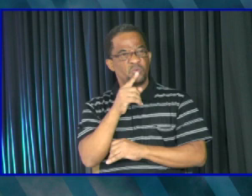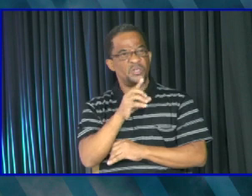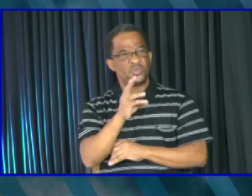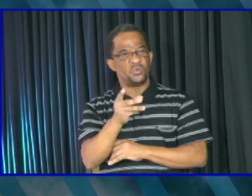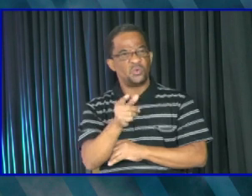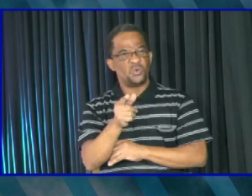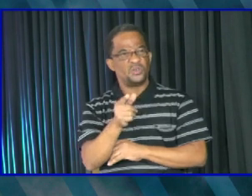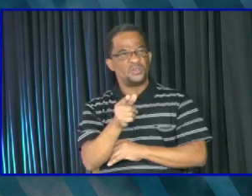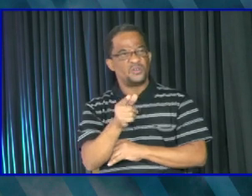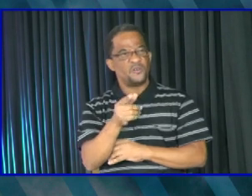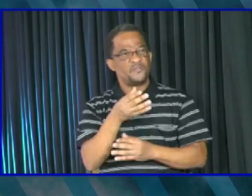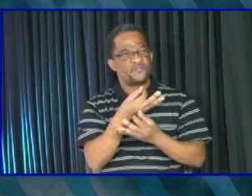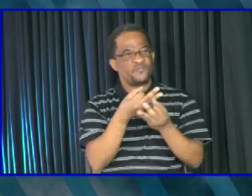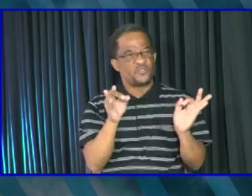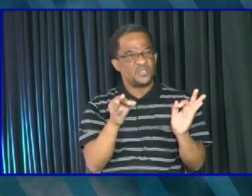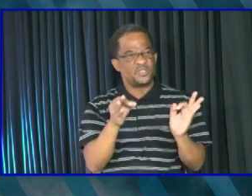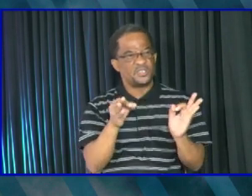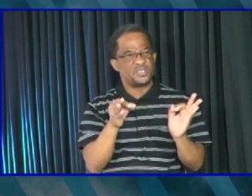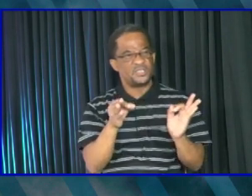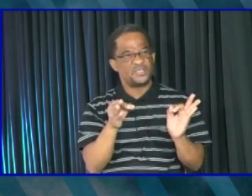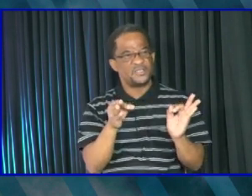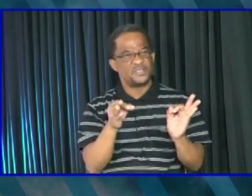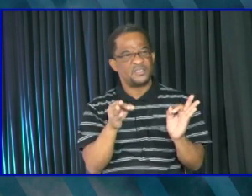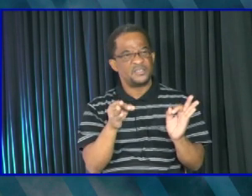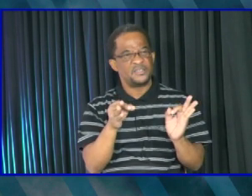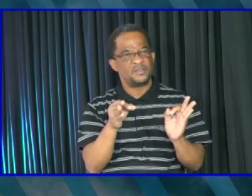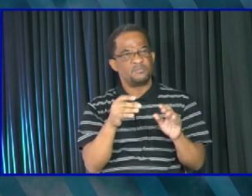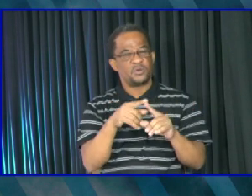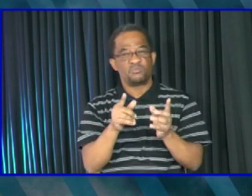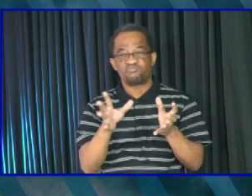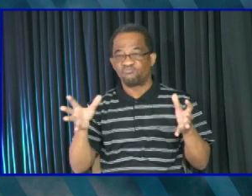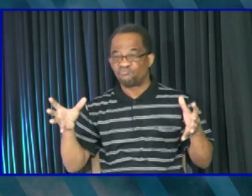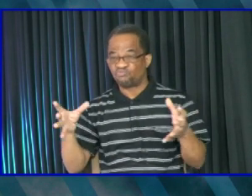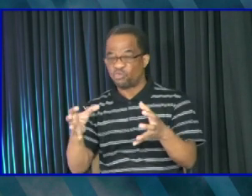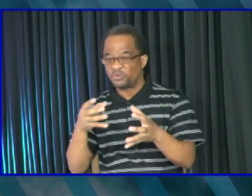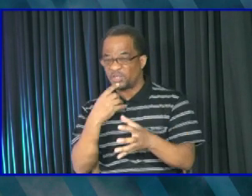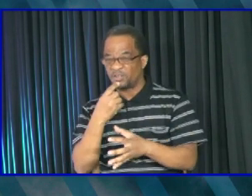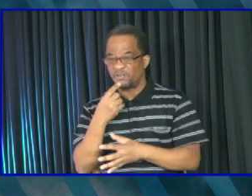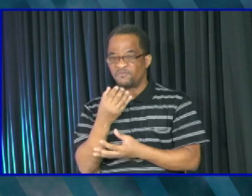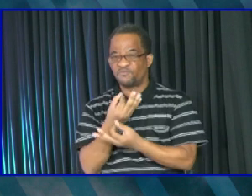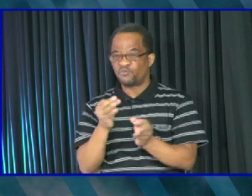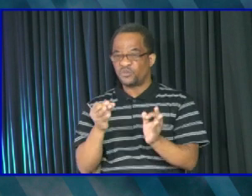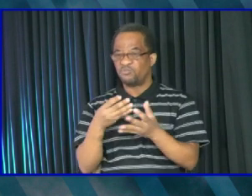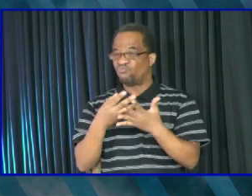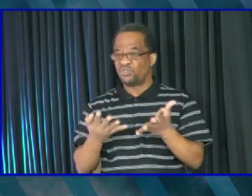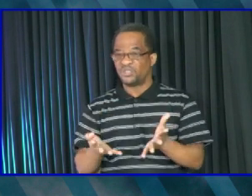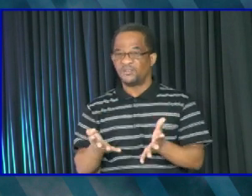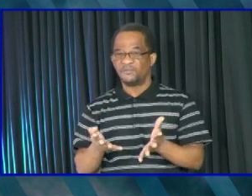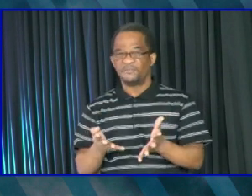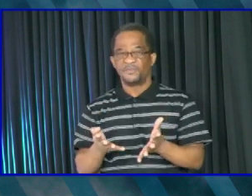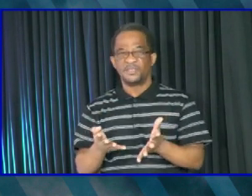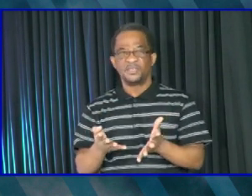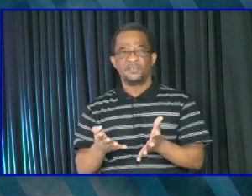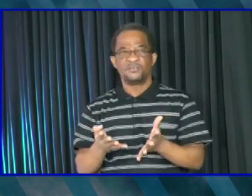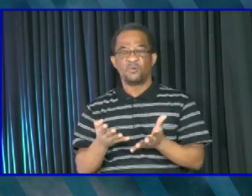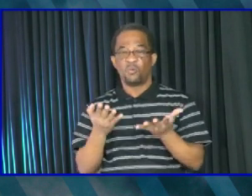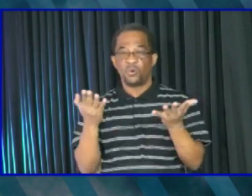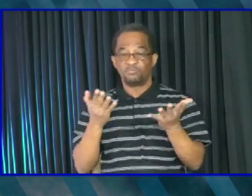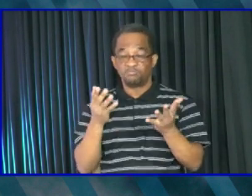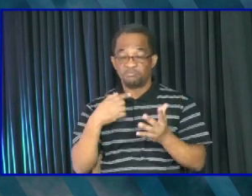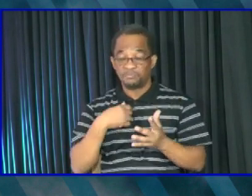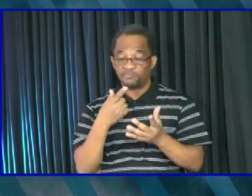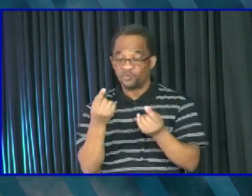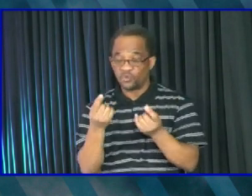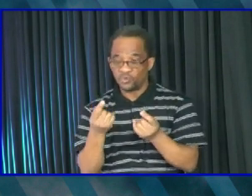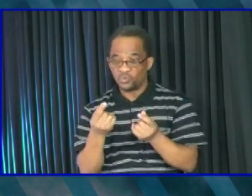I release unto you? They said, Barabbas. Pilate said unto them, what shall I do then